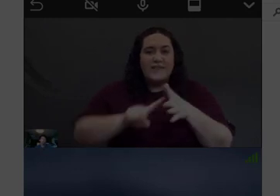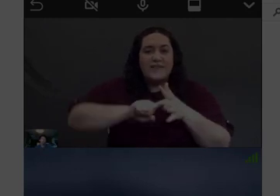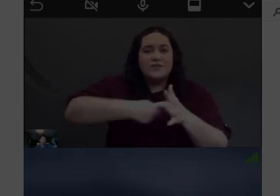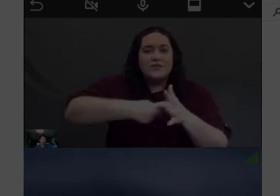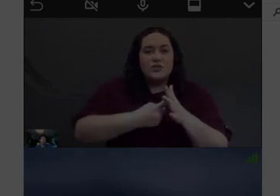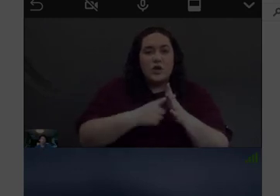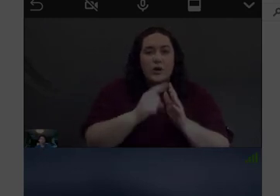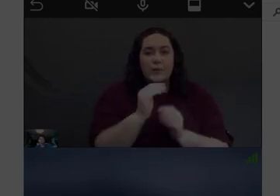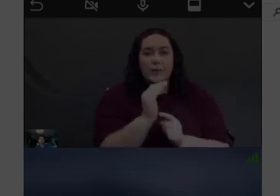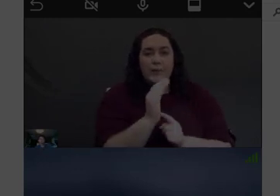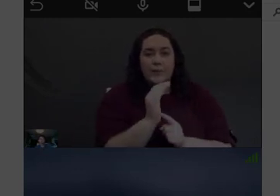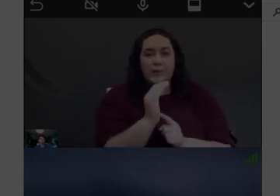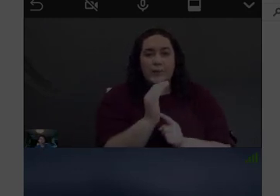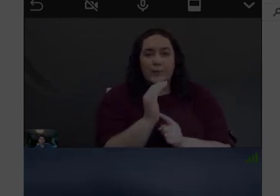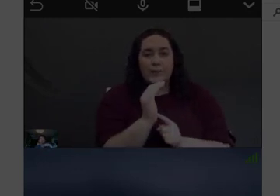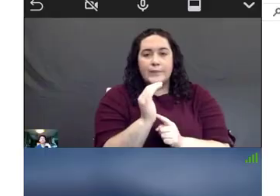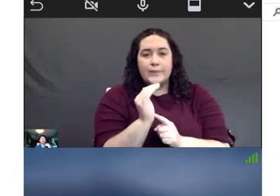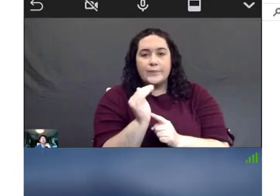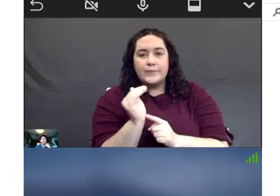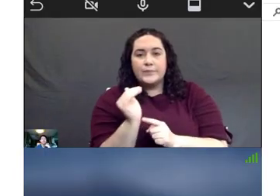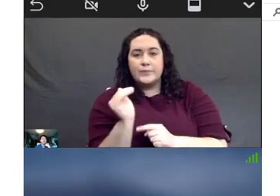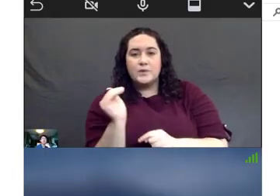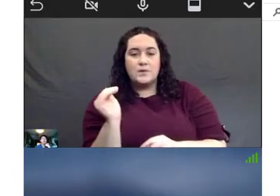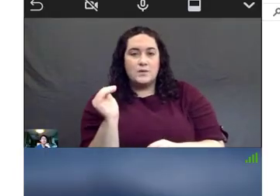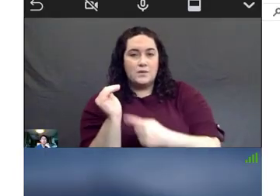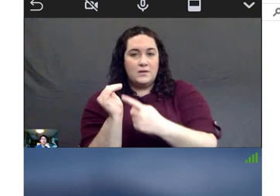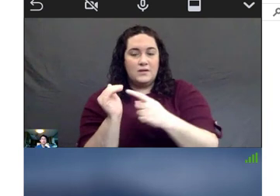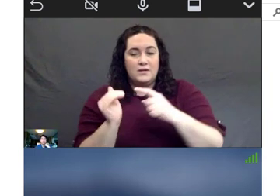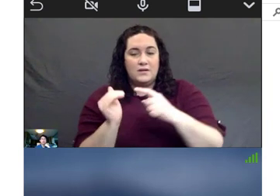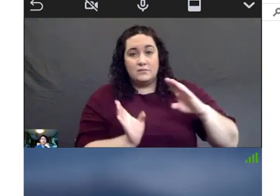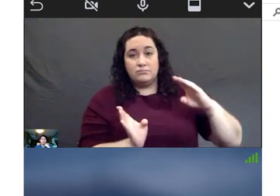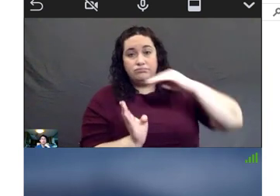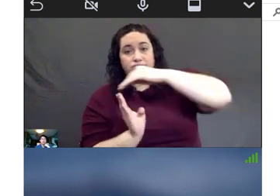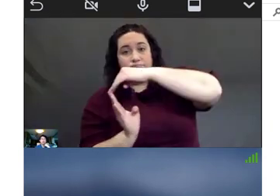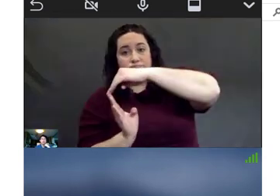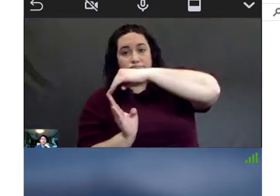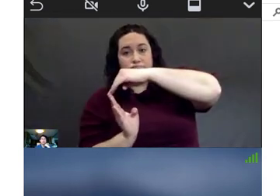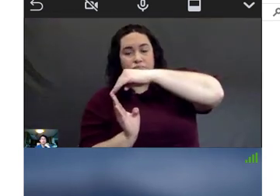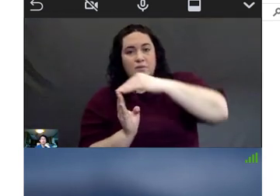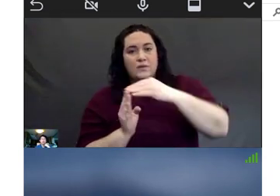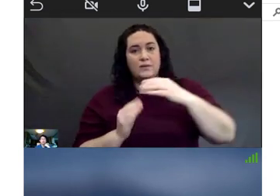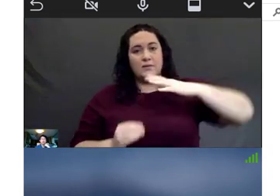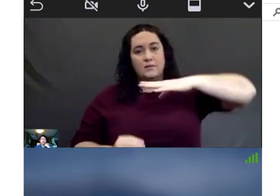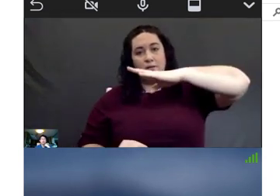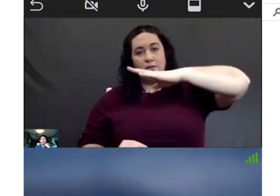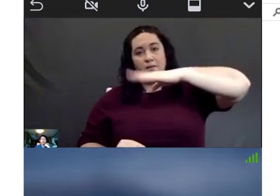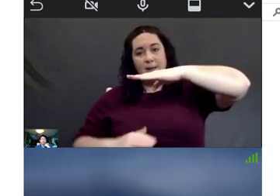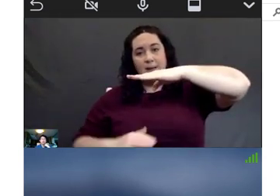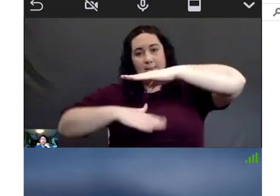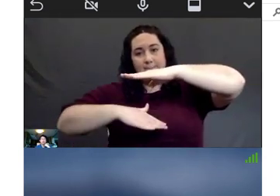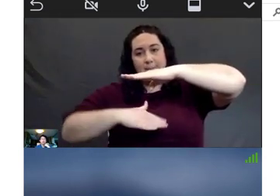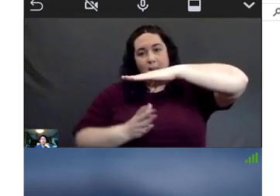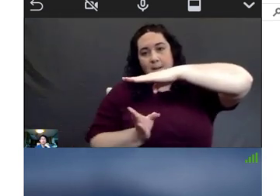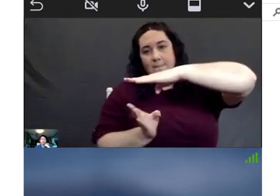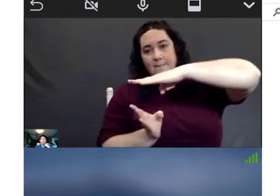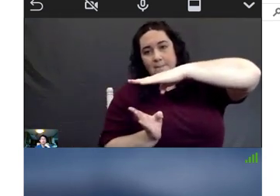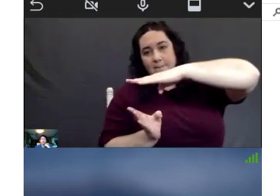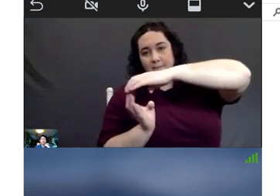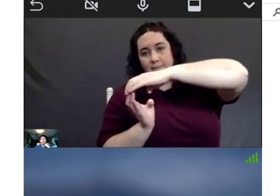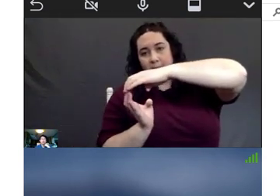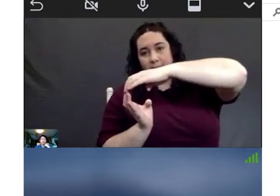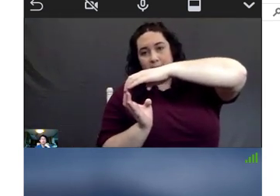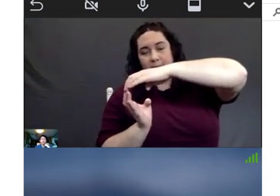to this point in the pipe where now the boundary layers overlap, right? And so our entrance length is shown here